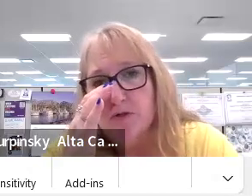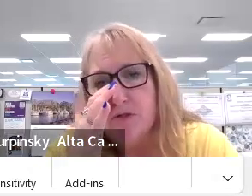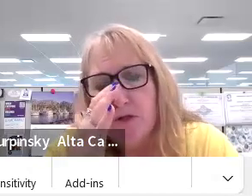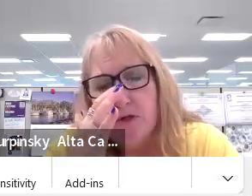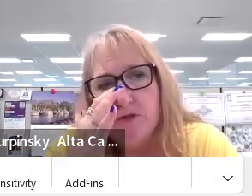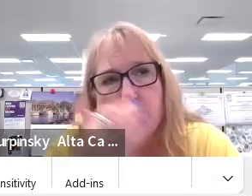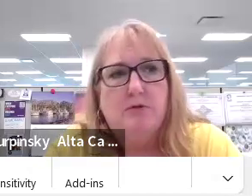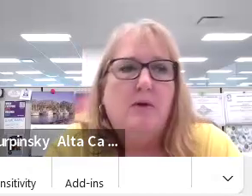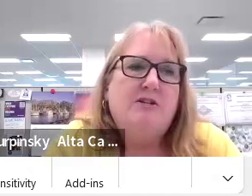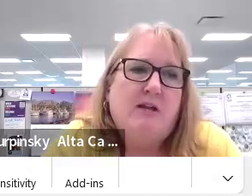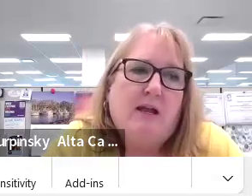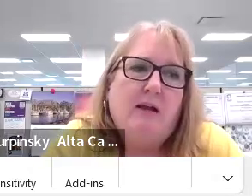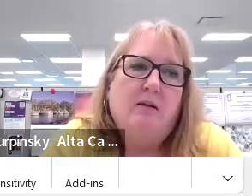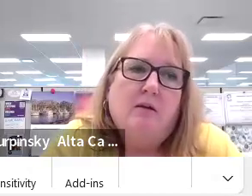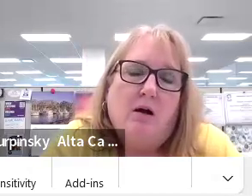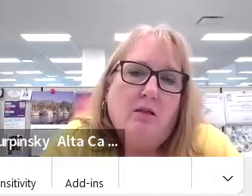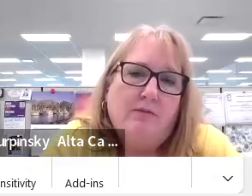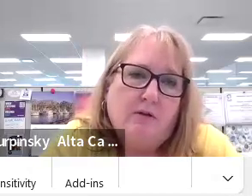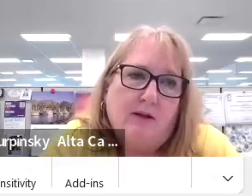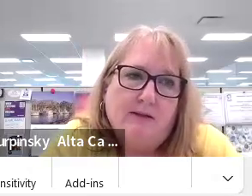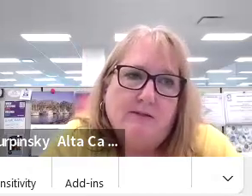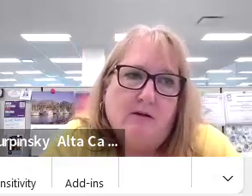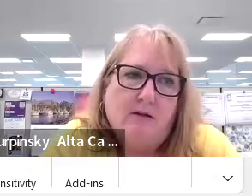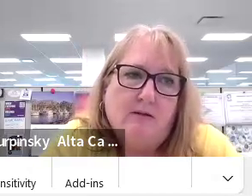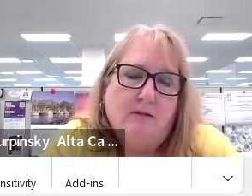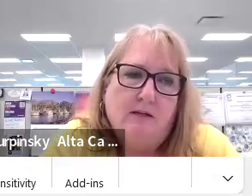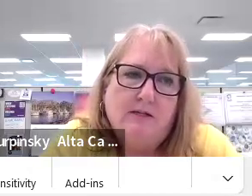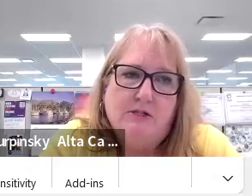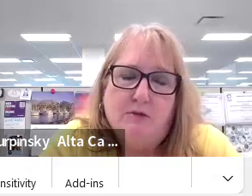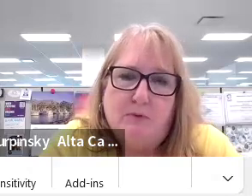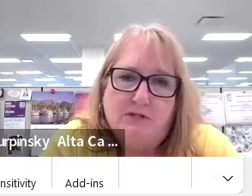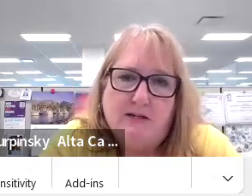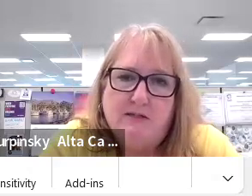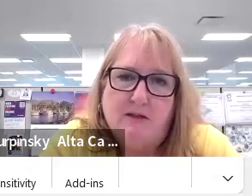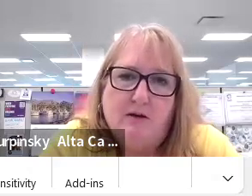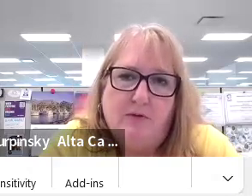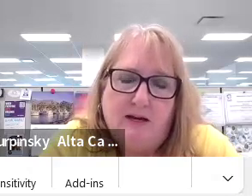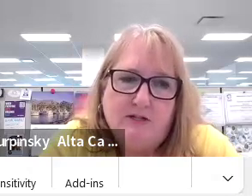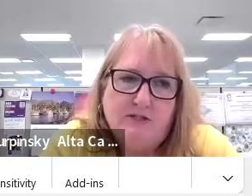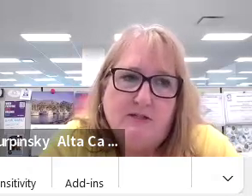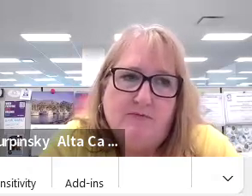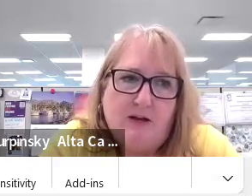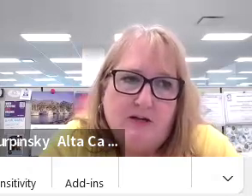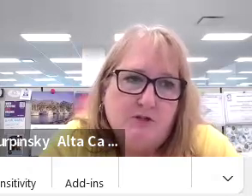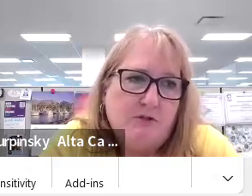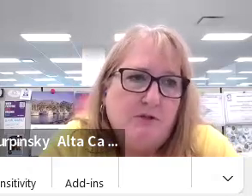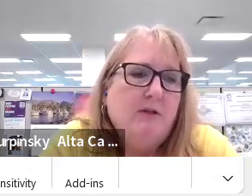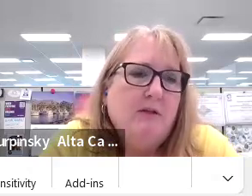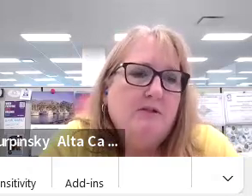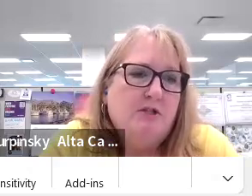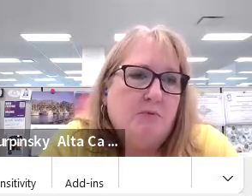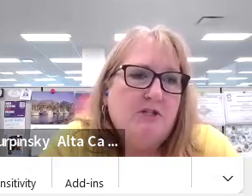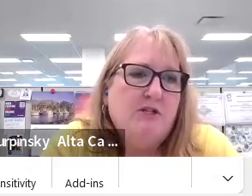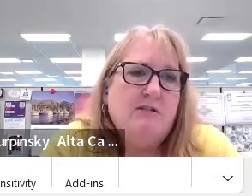it was important to educate all of our clients on the need to protect their